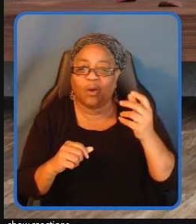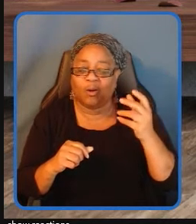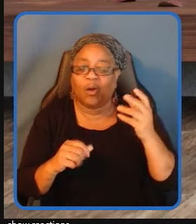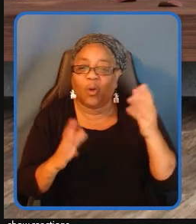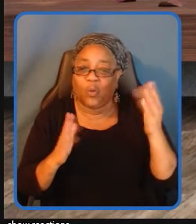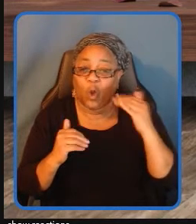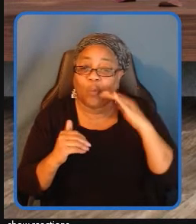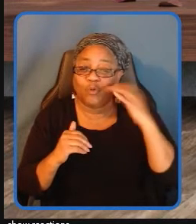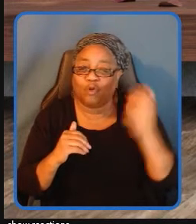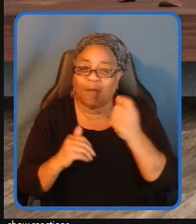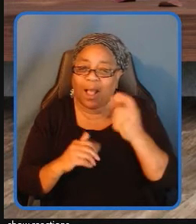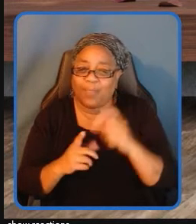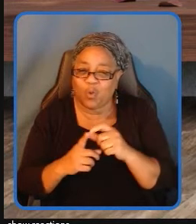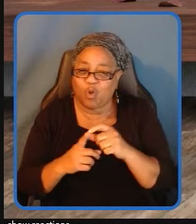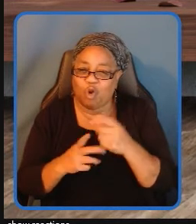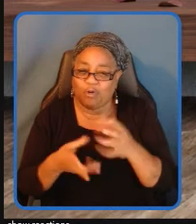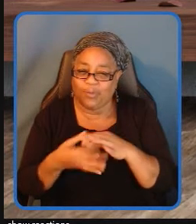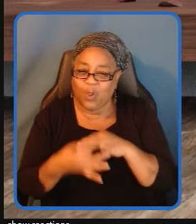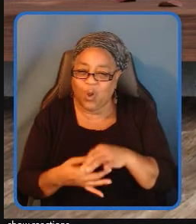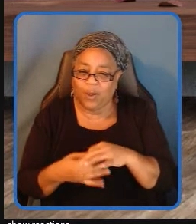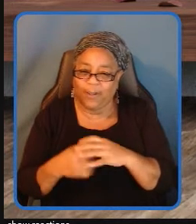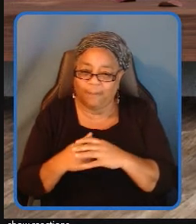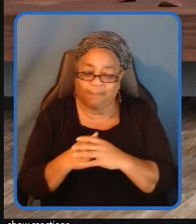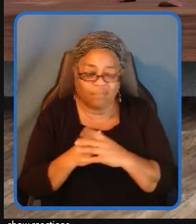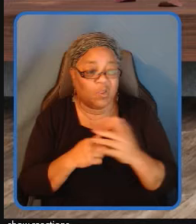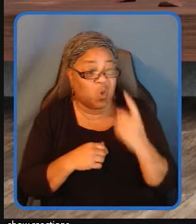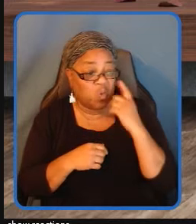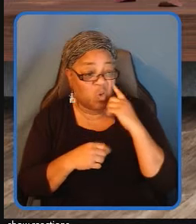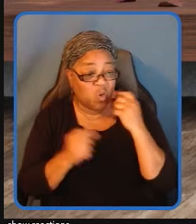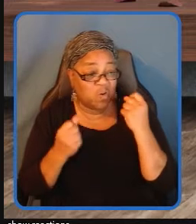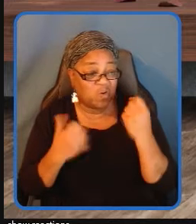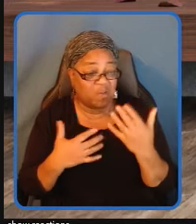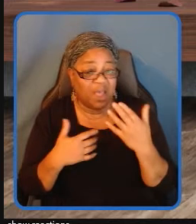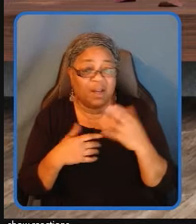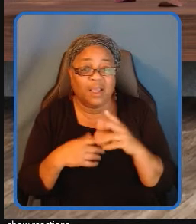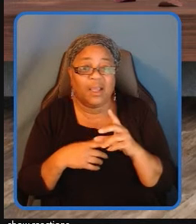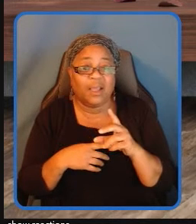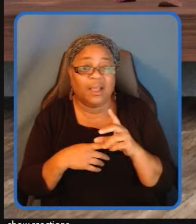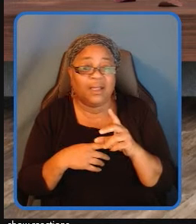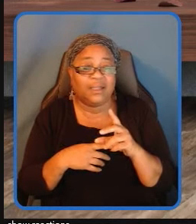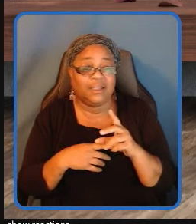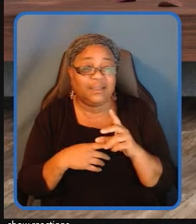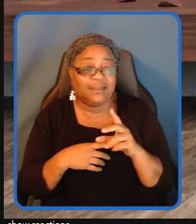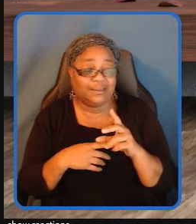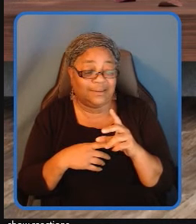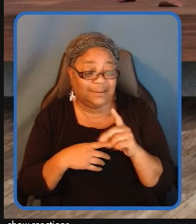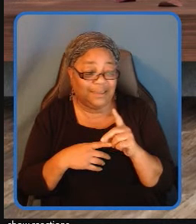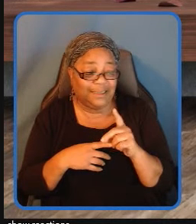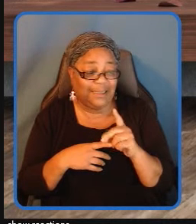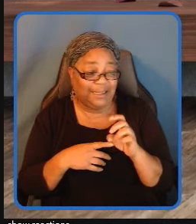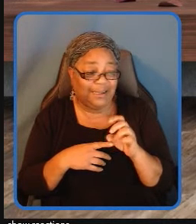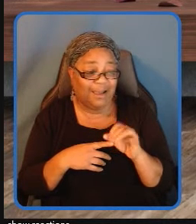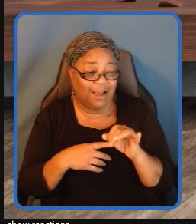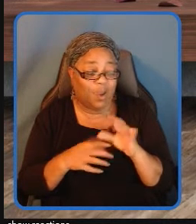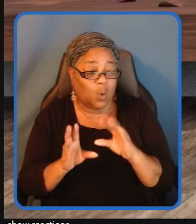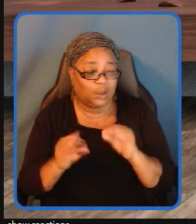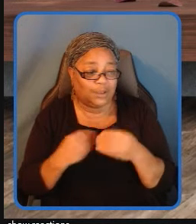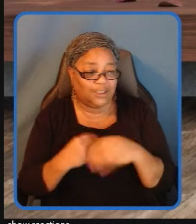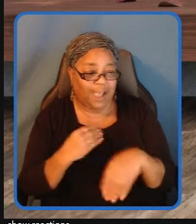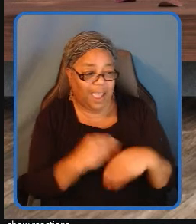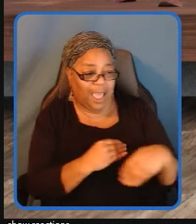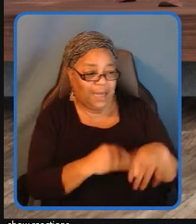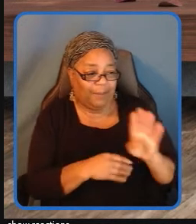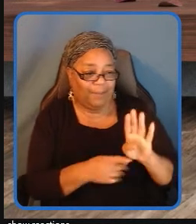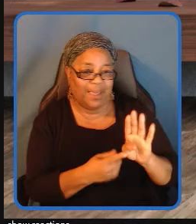lot of organizations, DEI organizations, adding the B to it. Bo, can you reflect a little bit about what